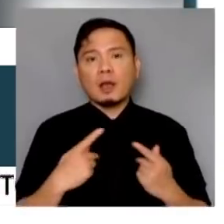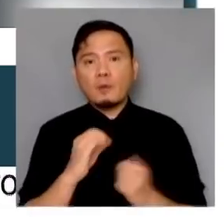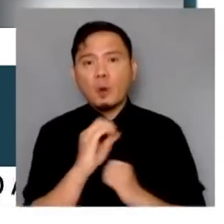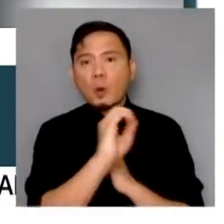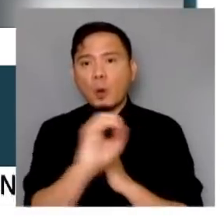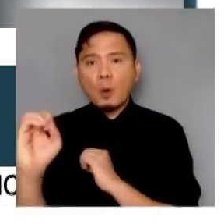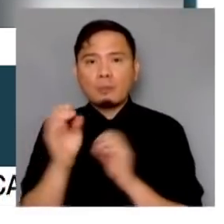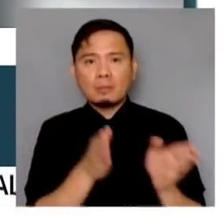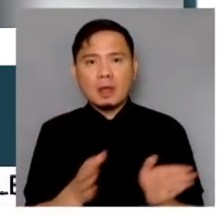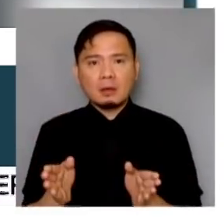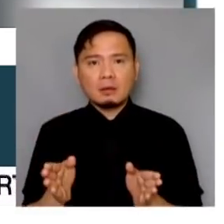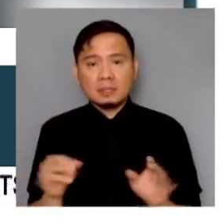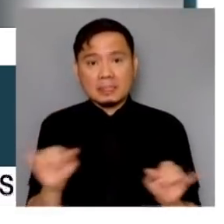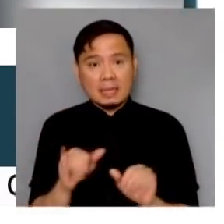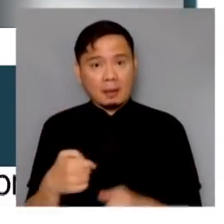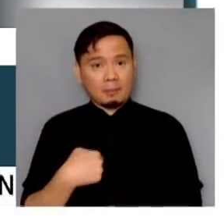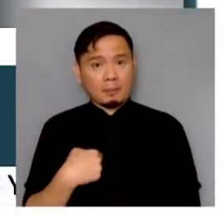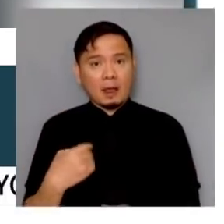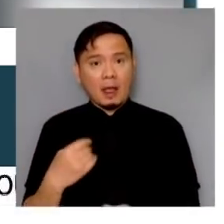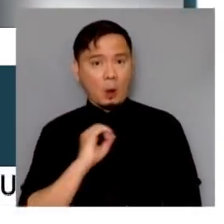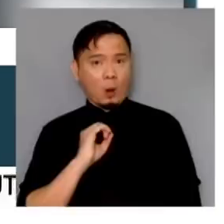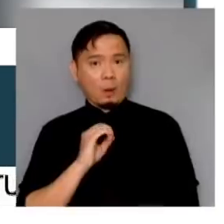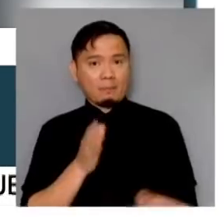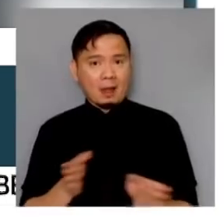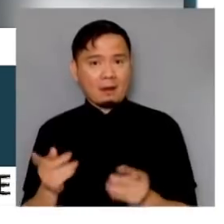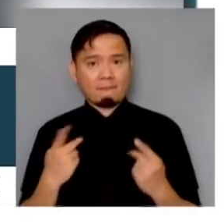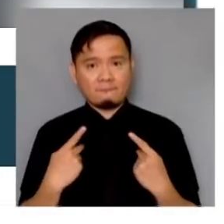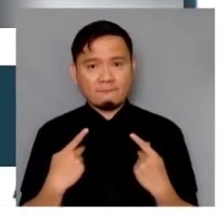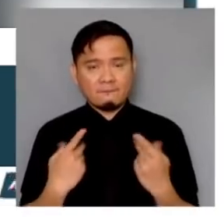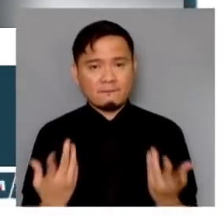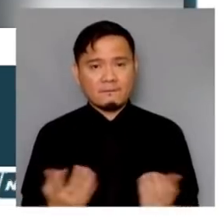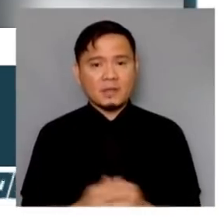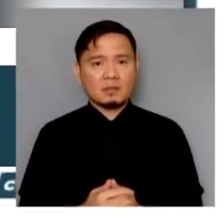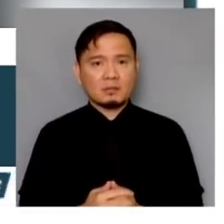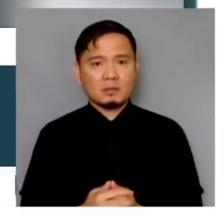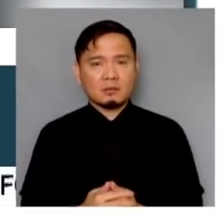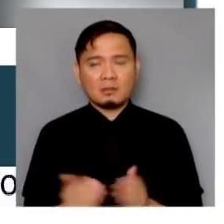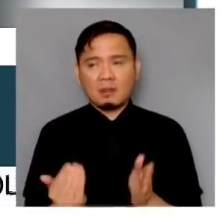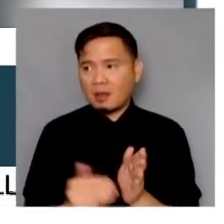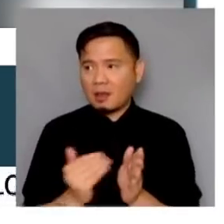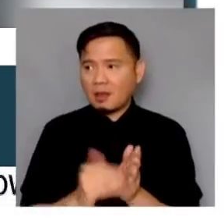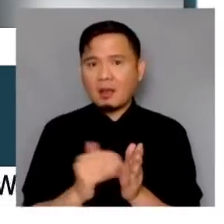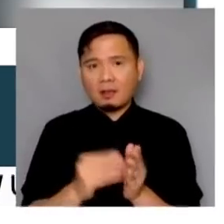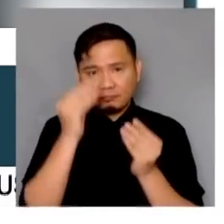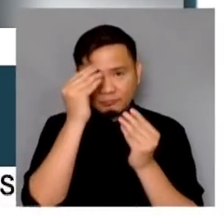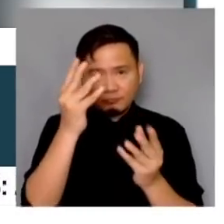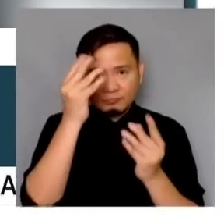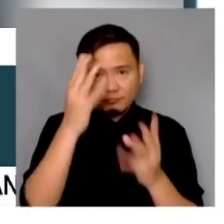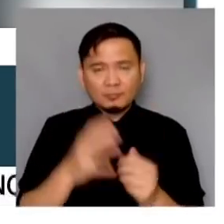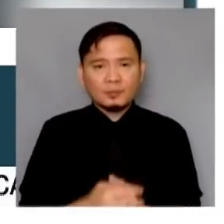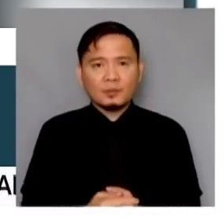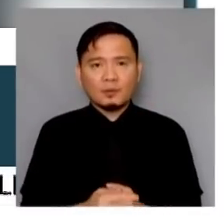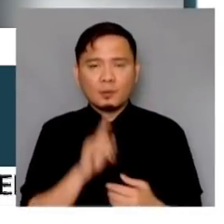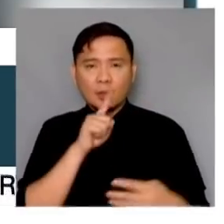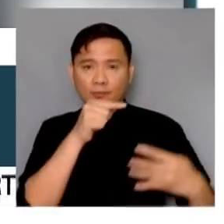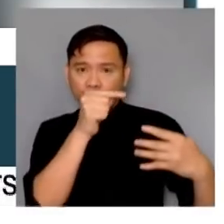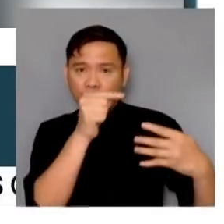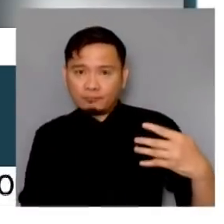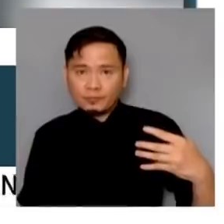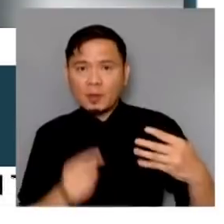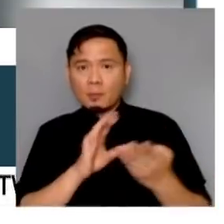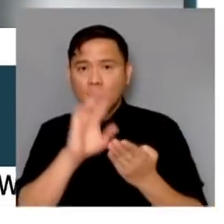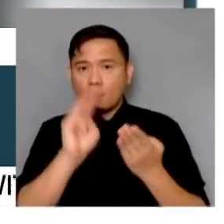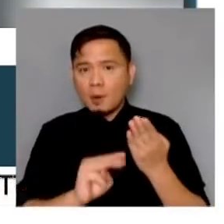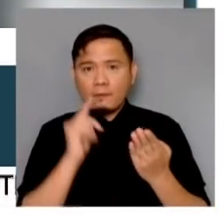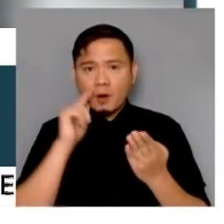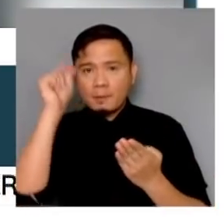kami. We have our own plan. That's why ulit-ulit lang po kami. Basta ang main pillar sa programa de gobyerno ni Senator